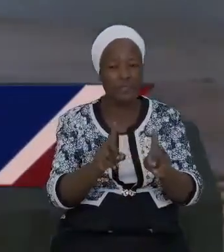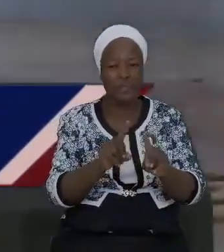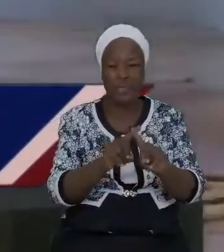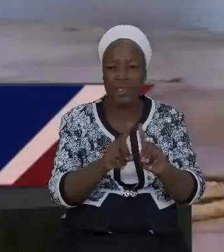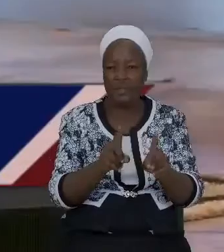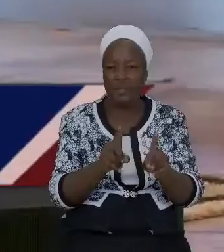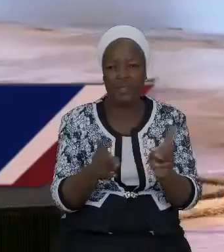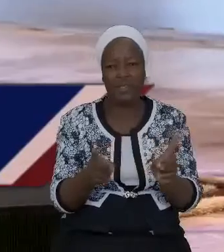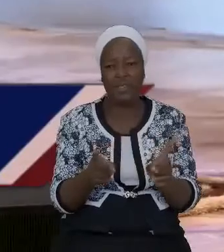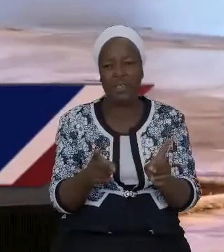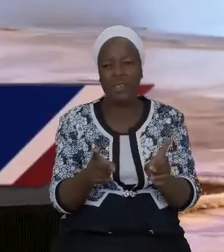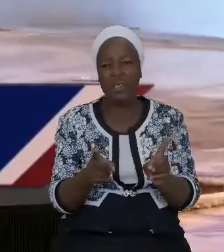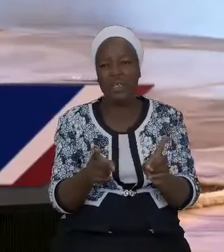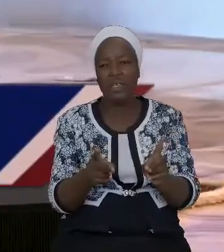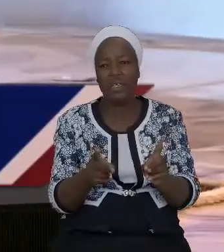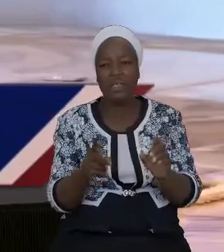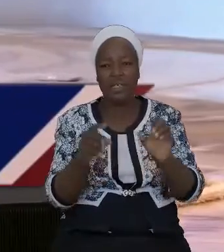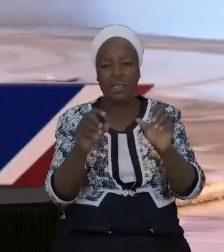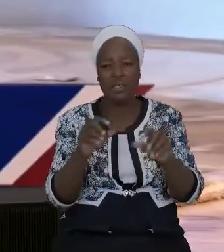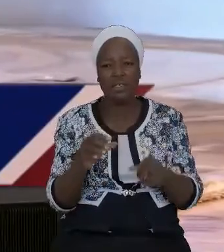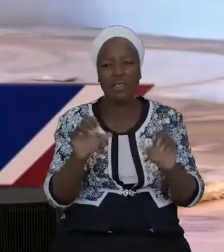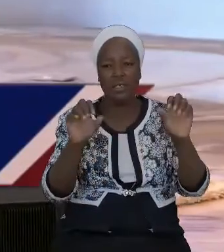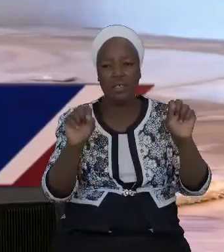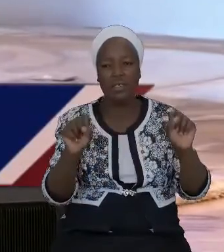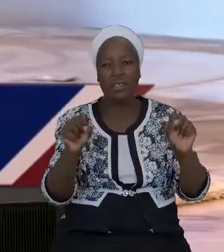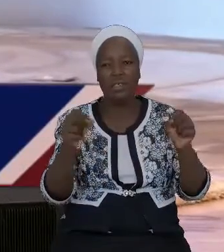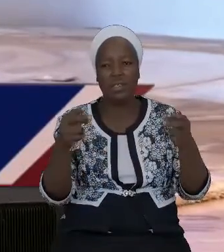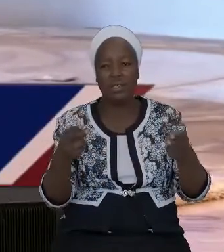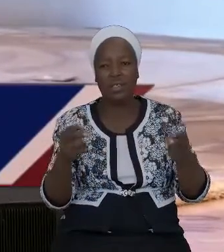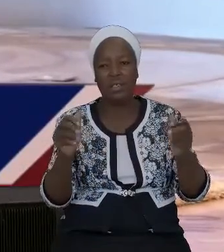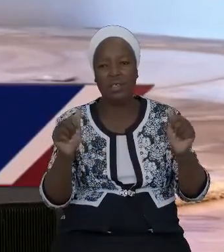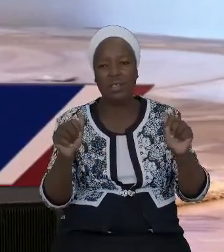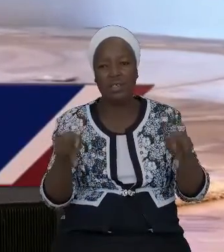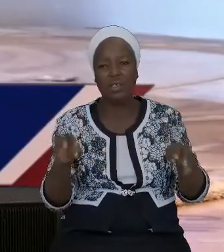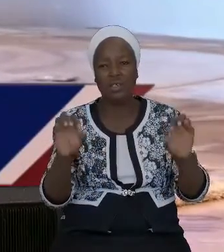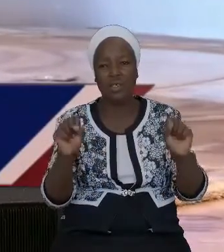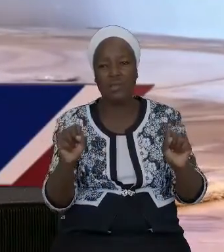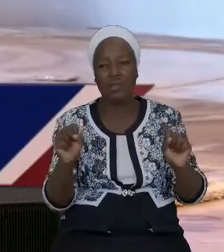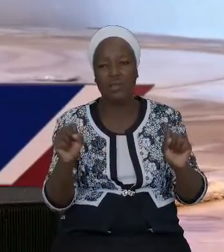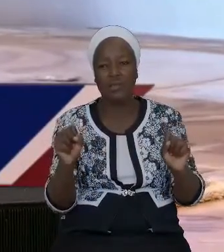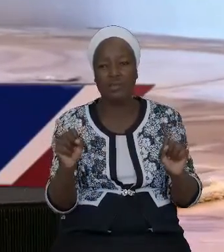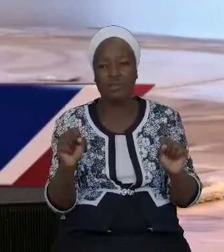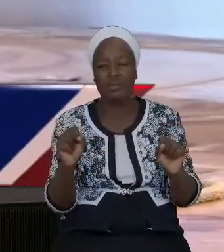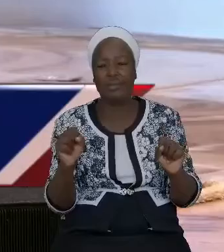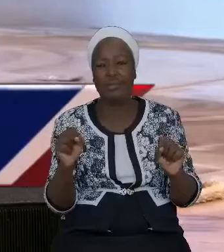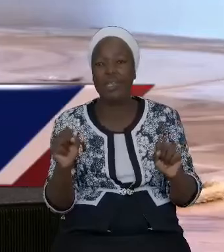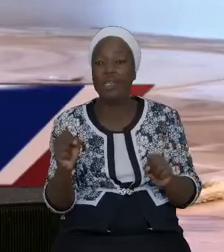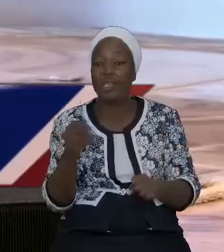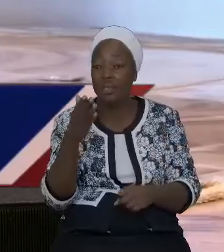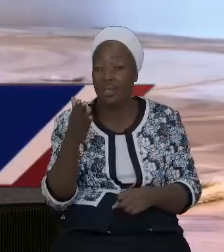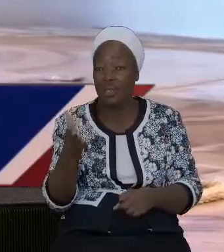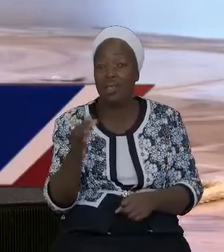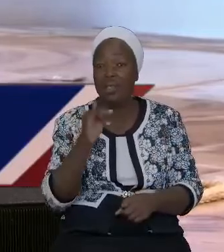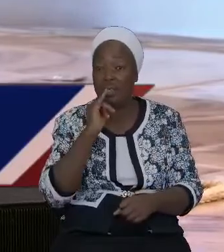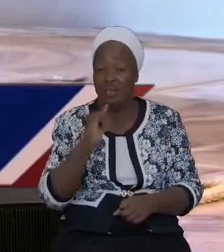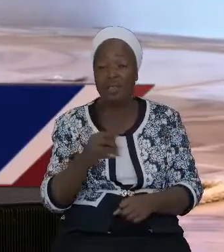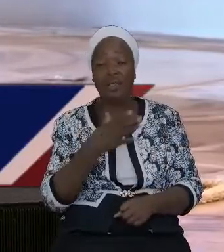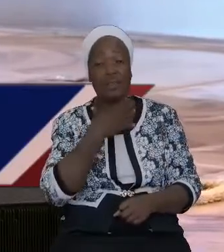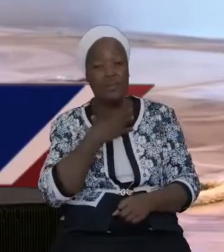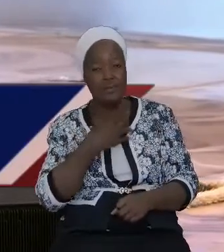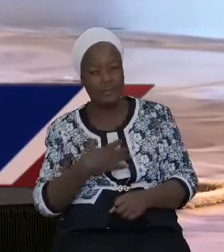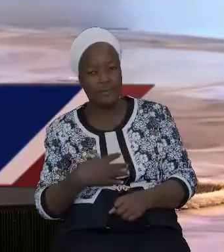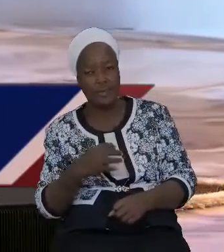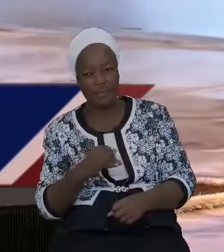sizes and different shapes and different sizes. There is famine